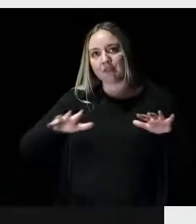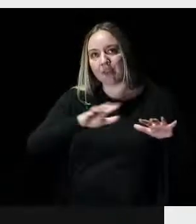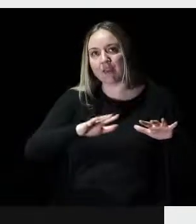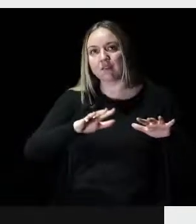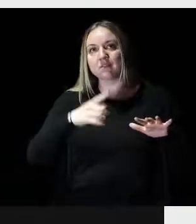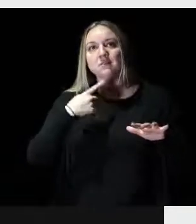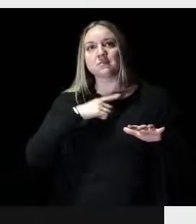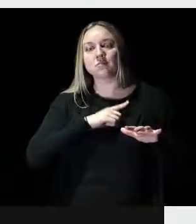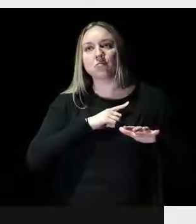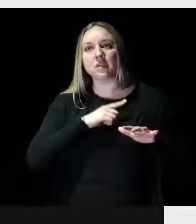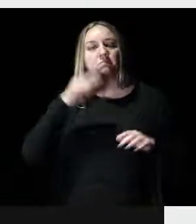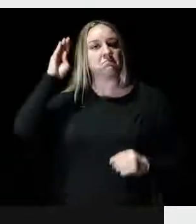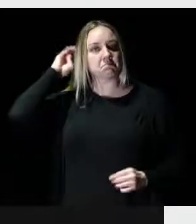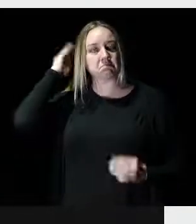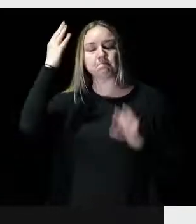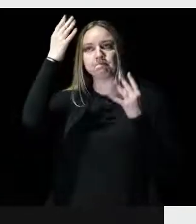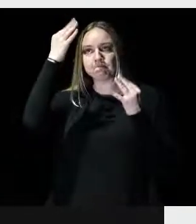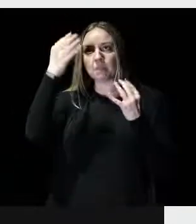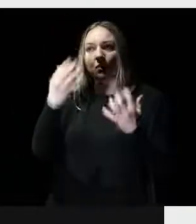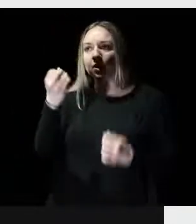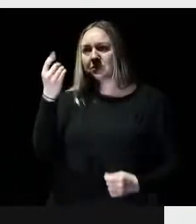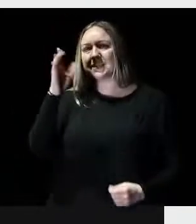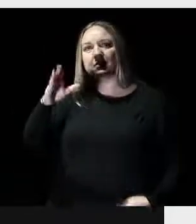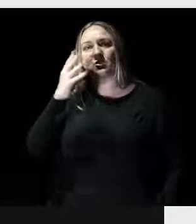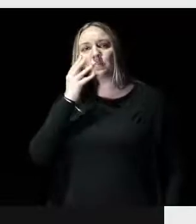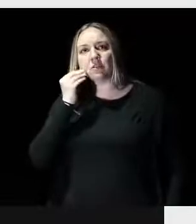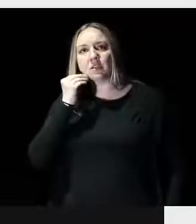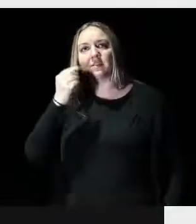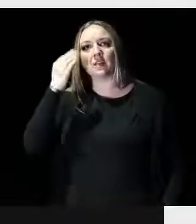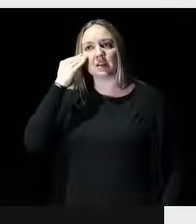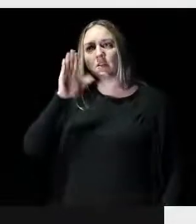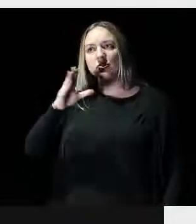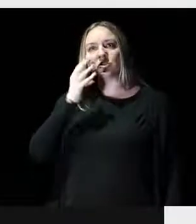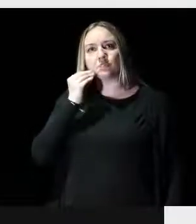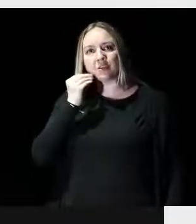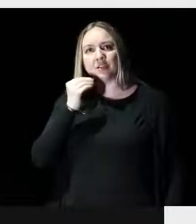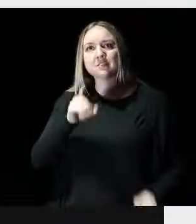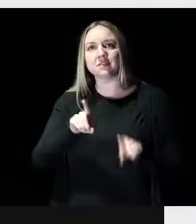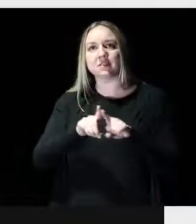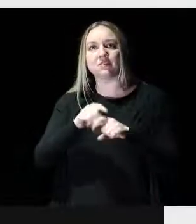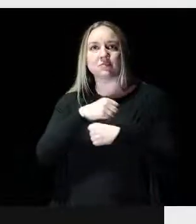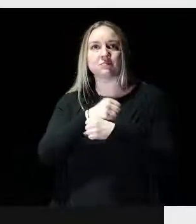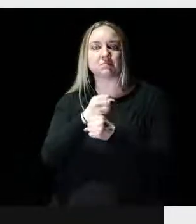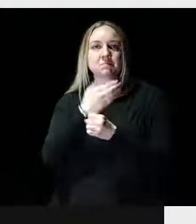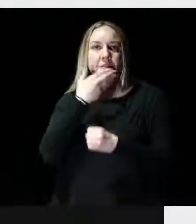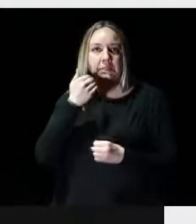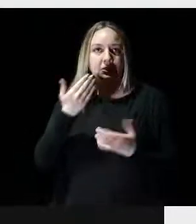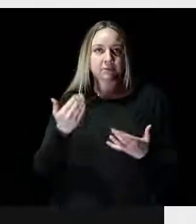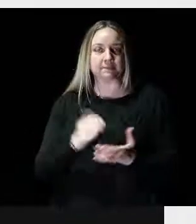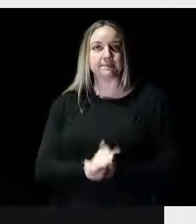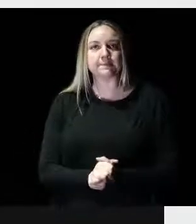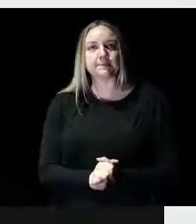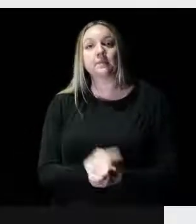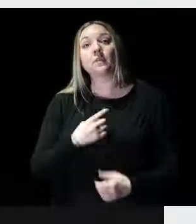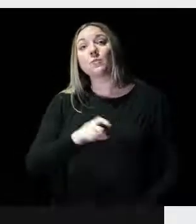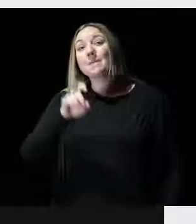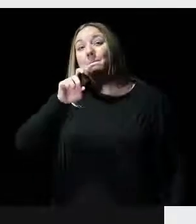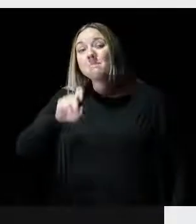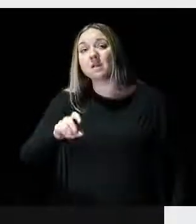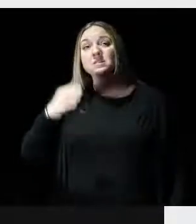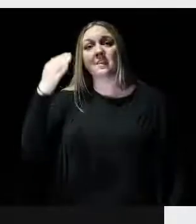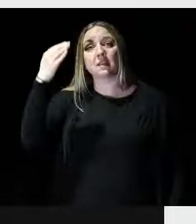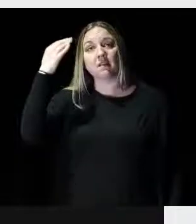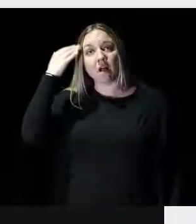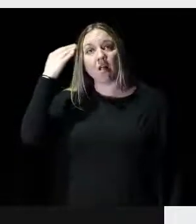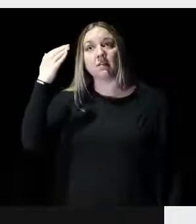towards understanding, acknowledging, and reconciling. As stewards of history and content, we must acknowledge and seek to learn from